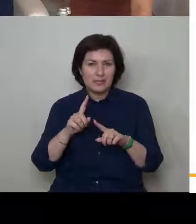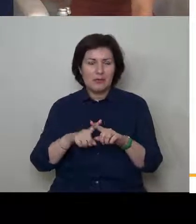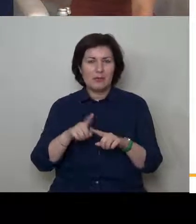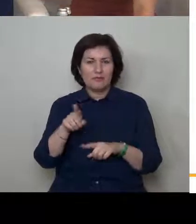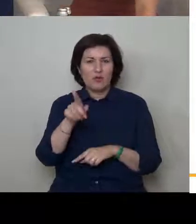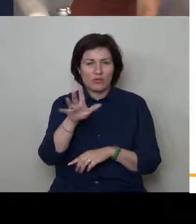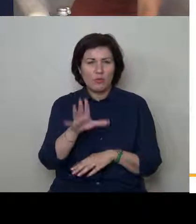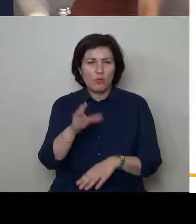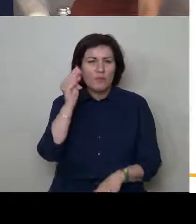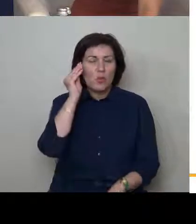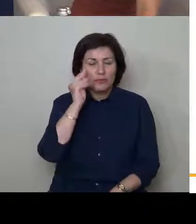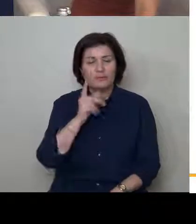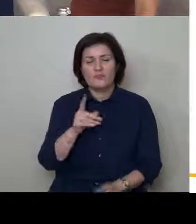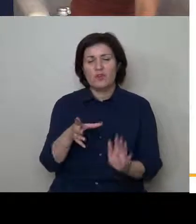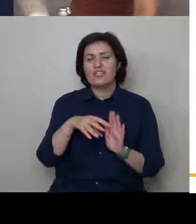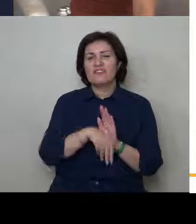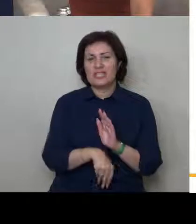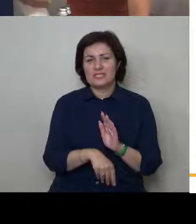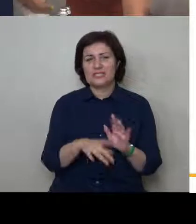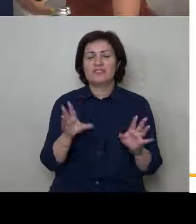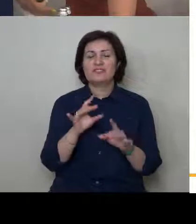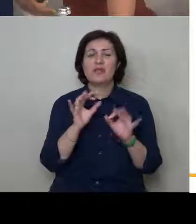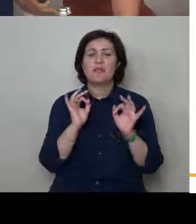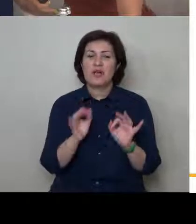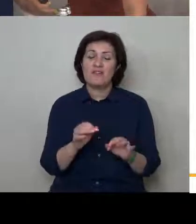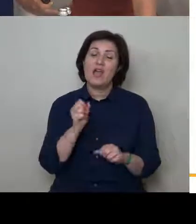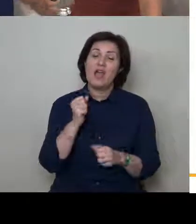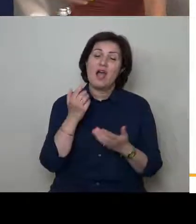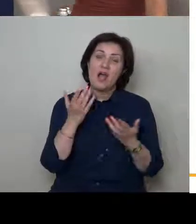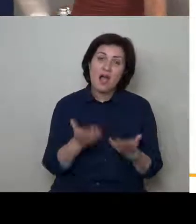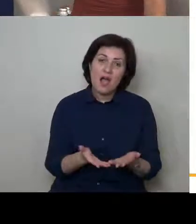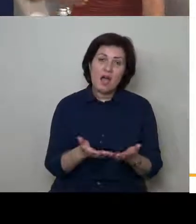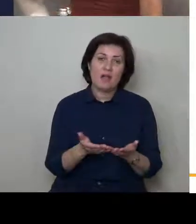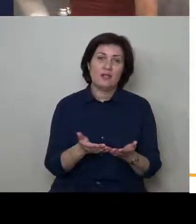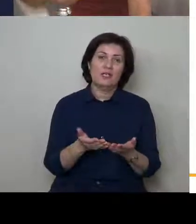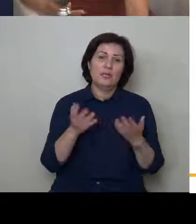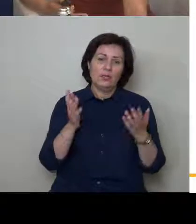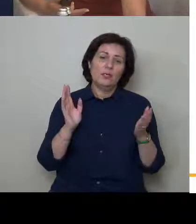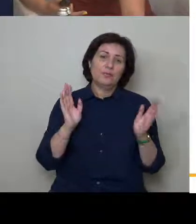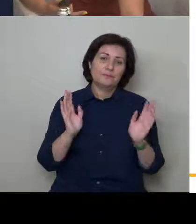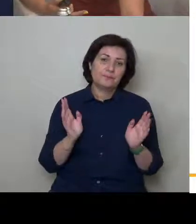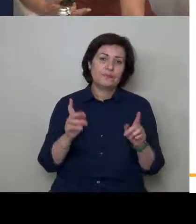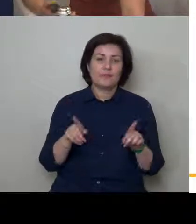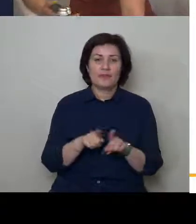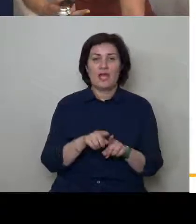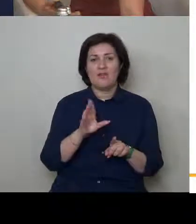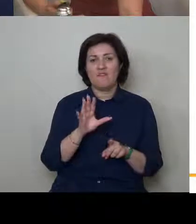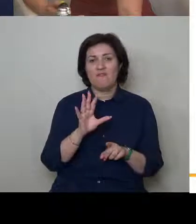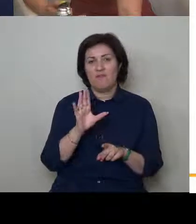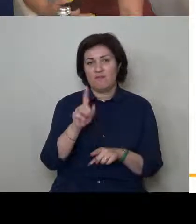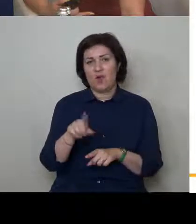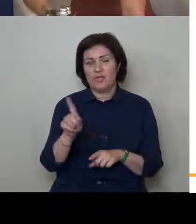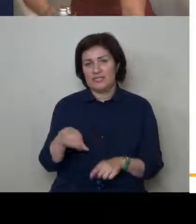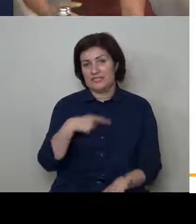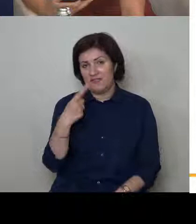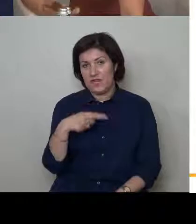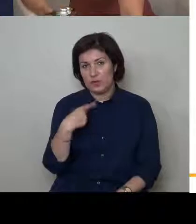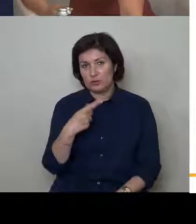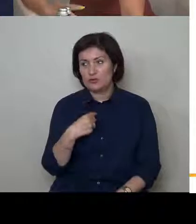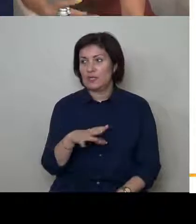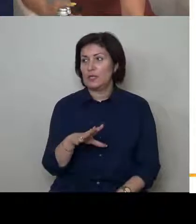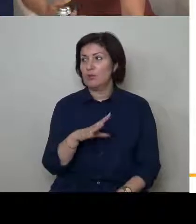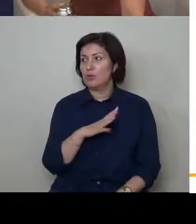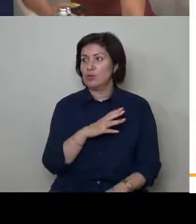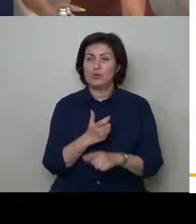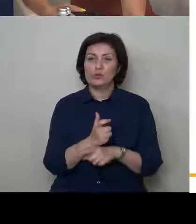Well, did Excel have an intent? No, they introduced all the data correctly. That's what they claimed,